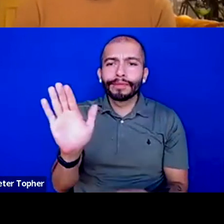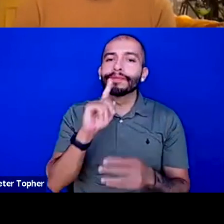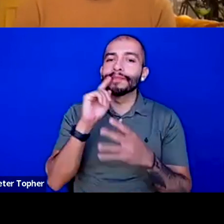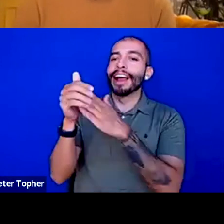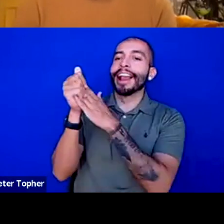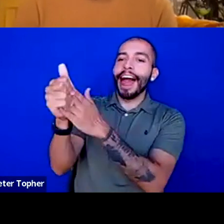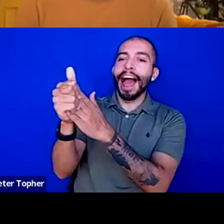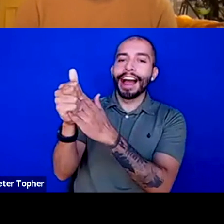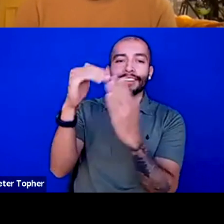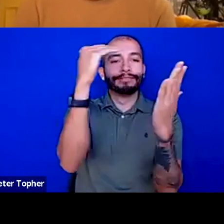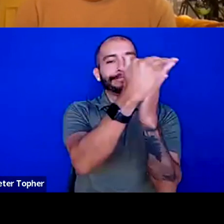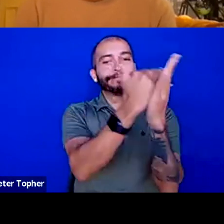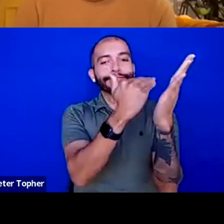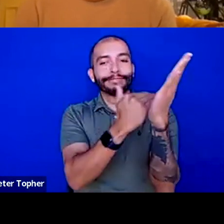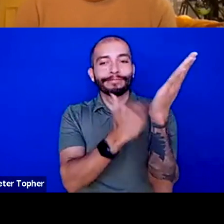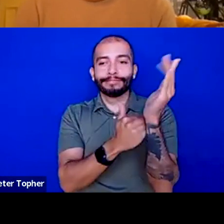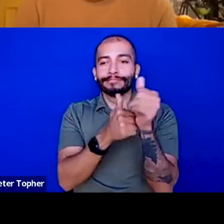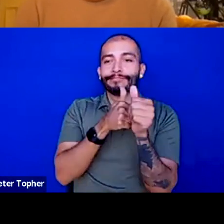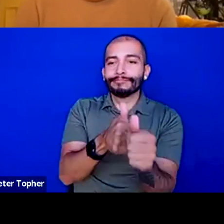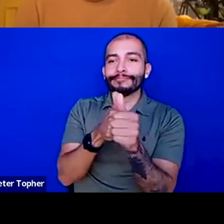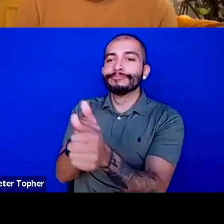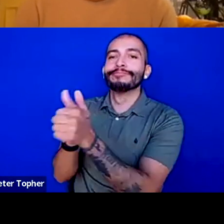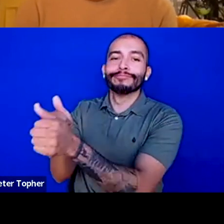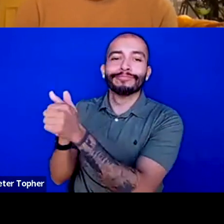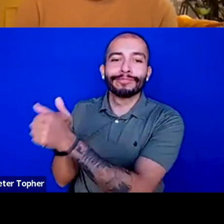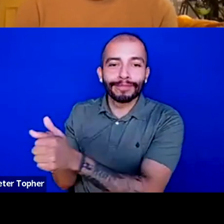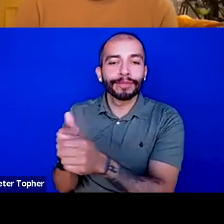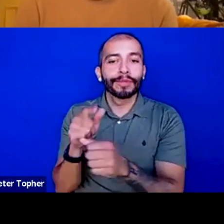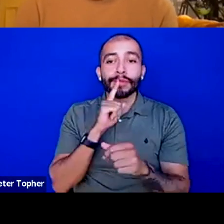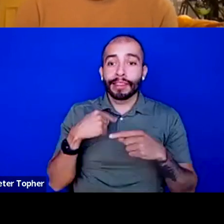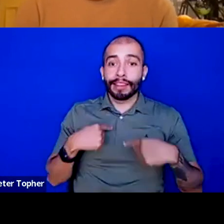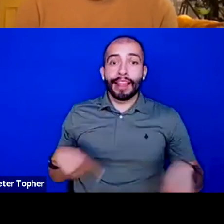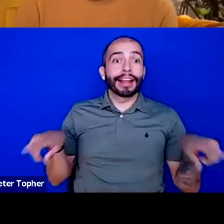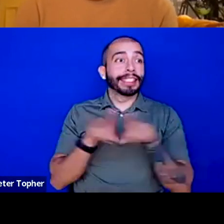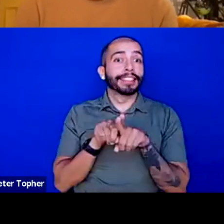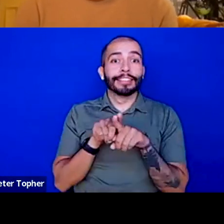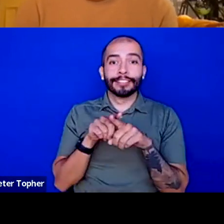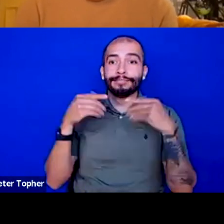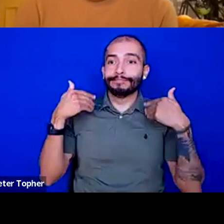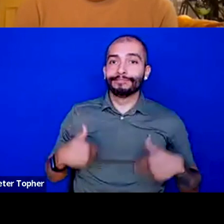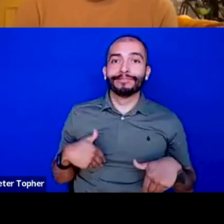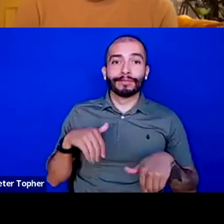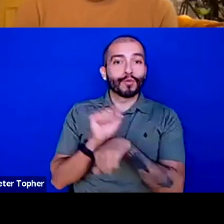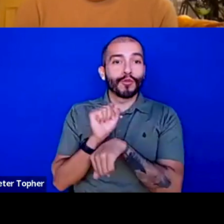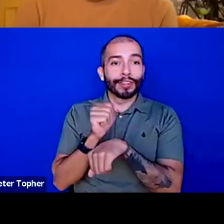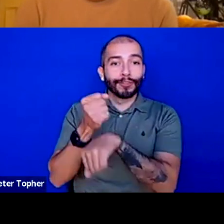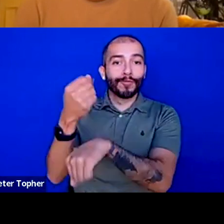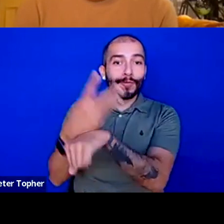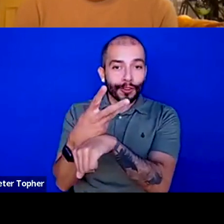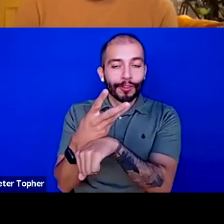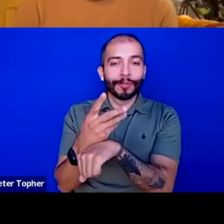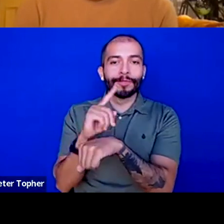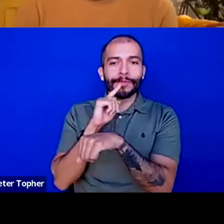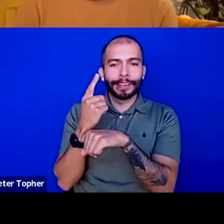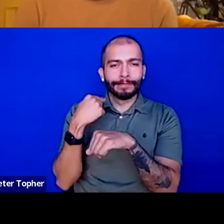to maintain my license, it is something that hangs over my head on a day-to-day. And so there are a few things that I